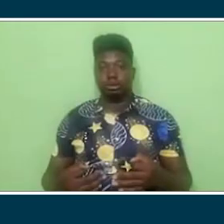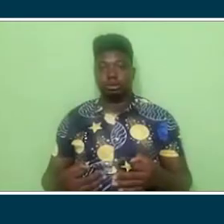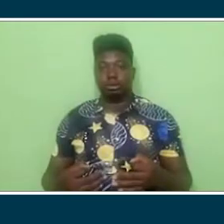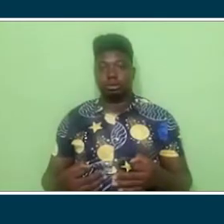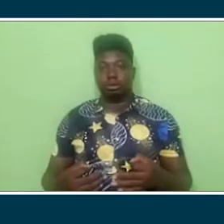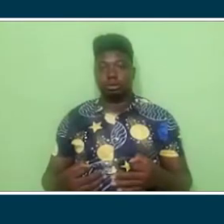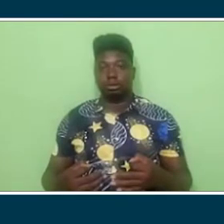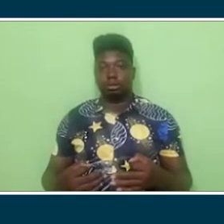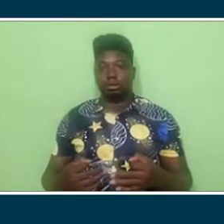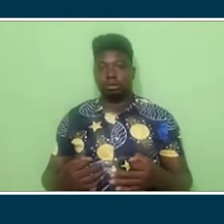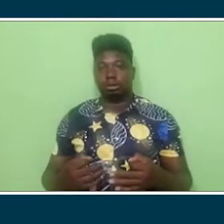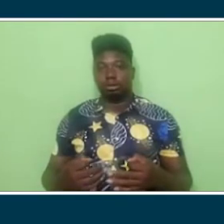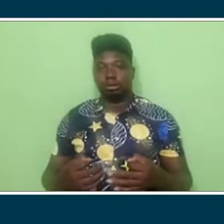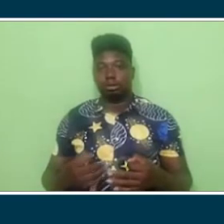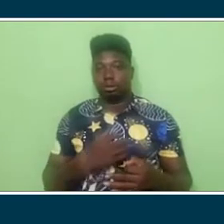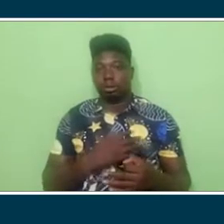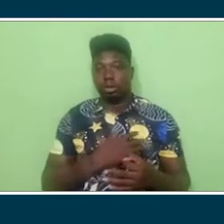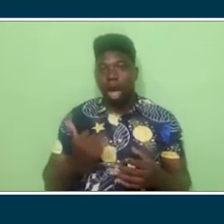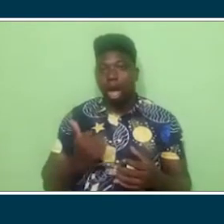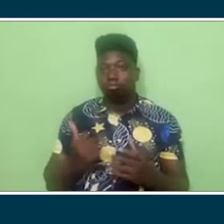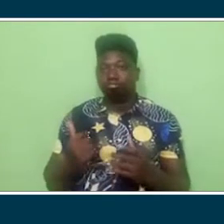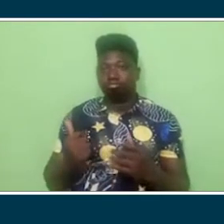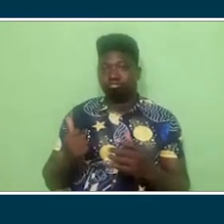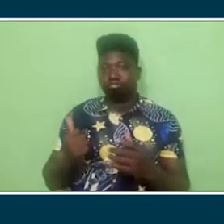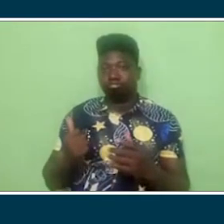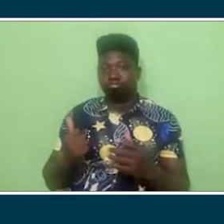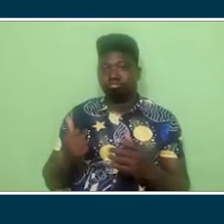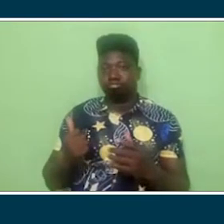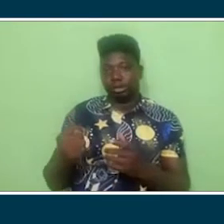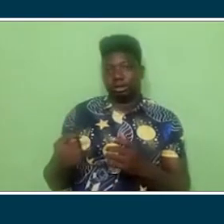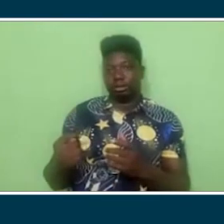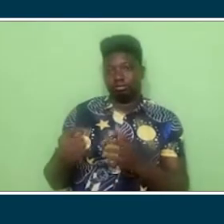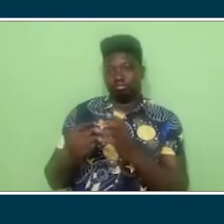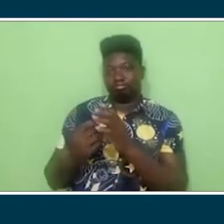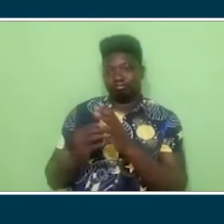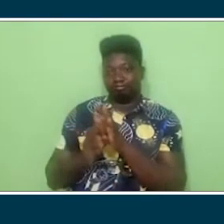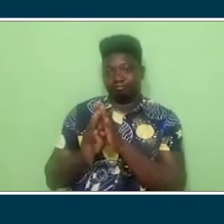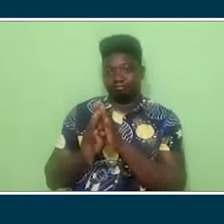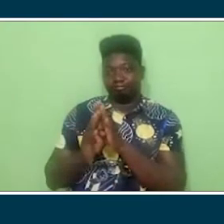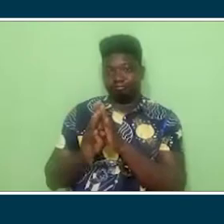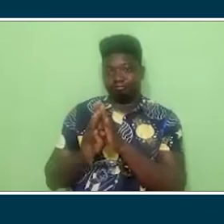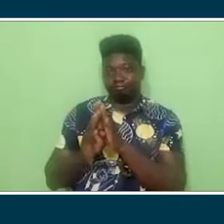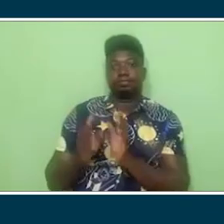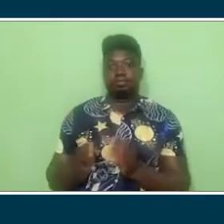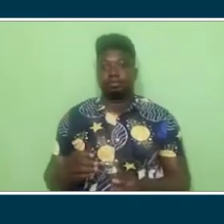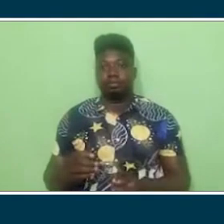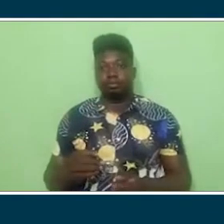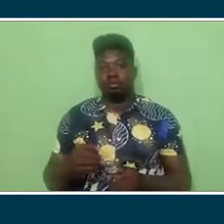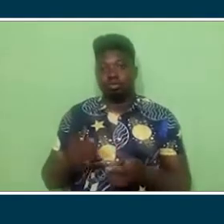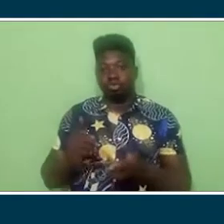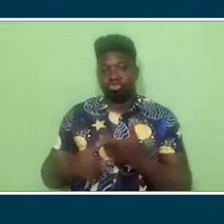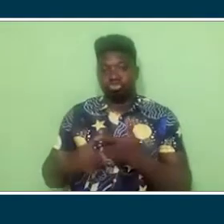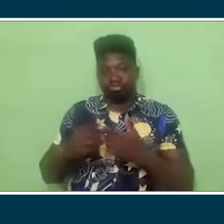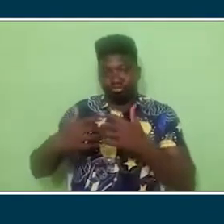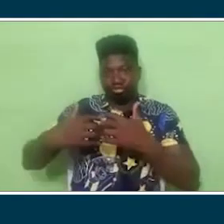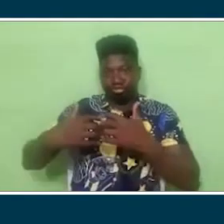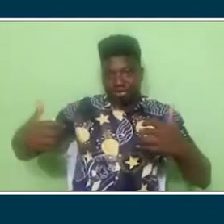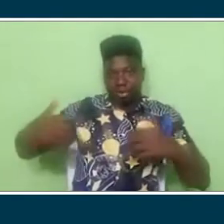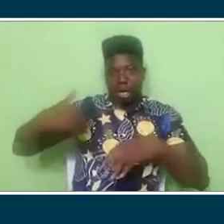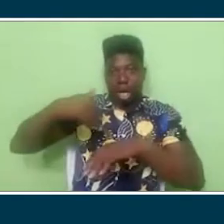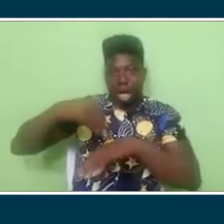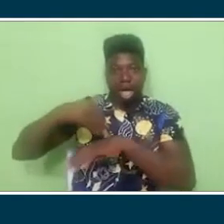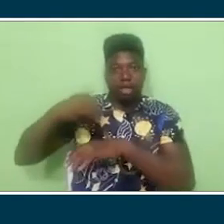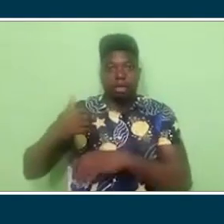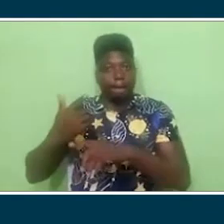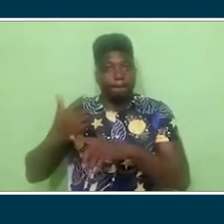flattening effect. That's pretty much where the development tends to stagnate at. But if conditions line